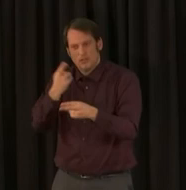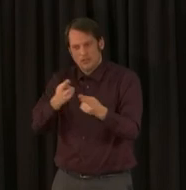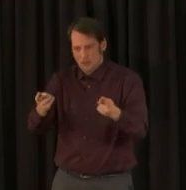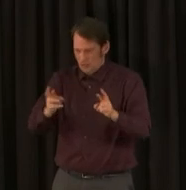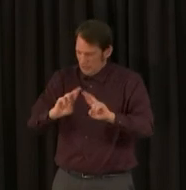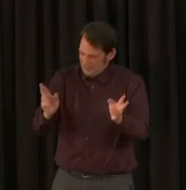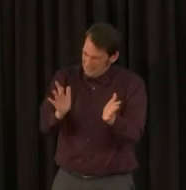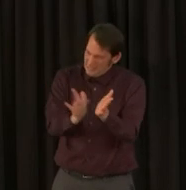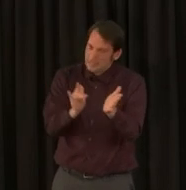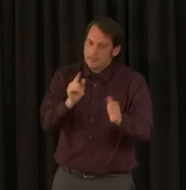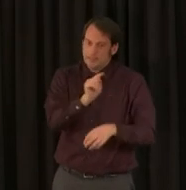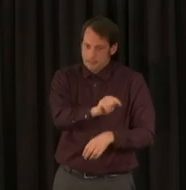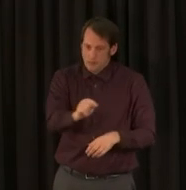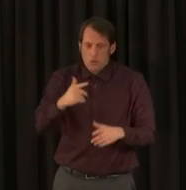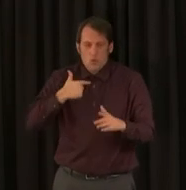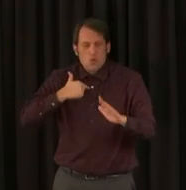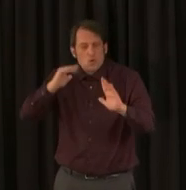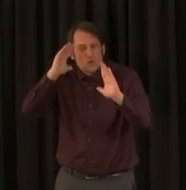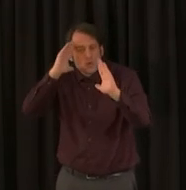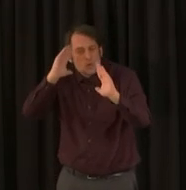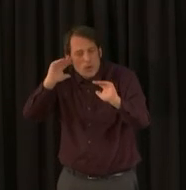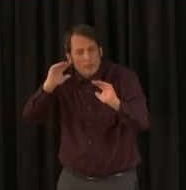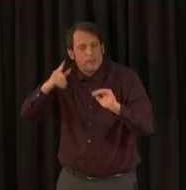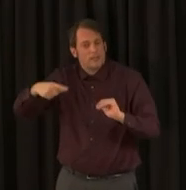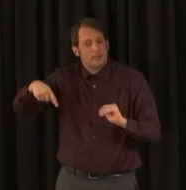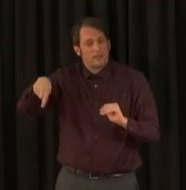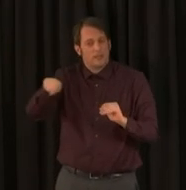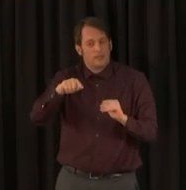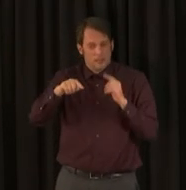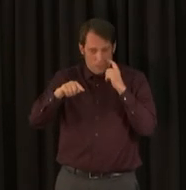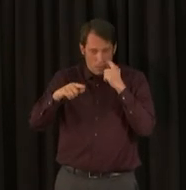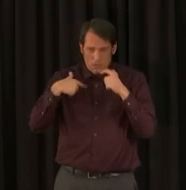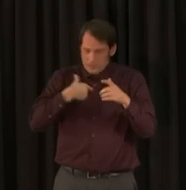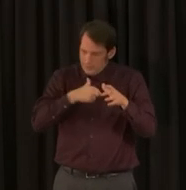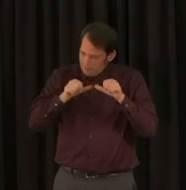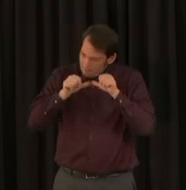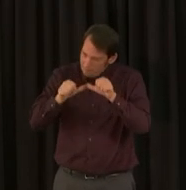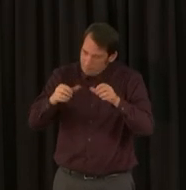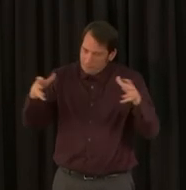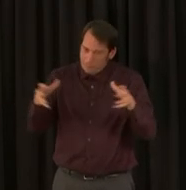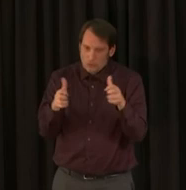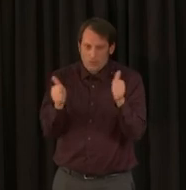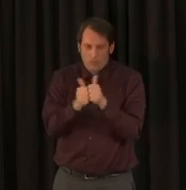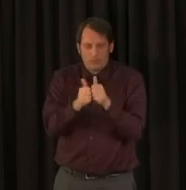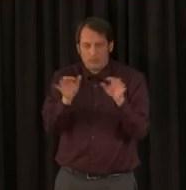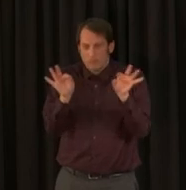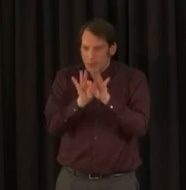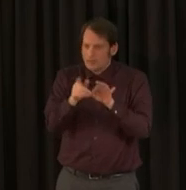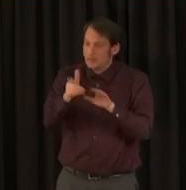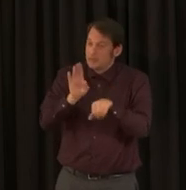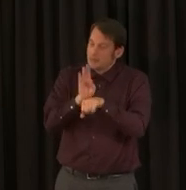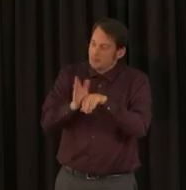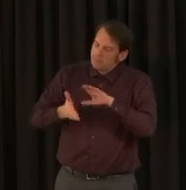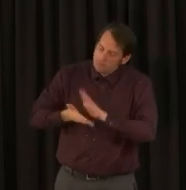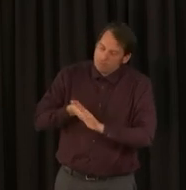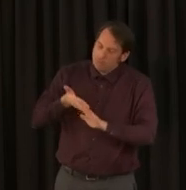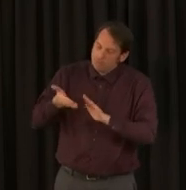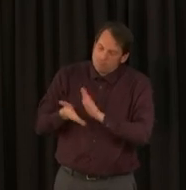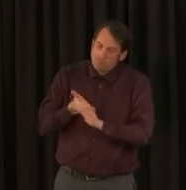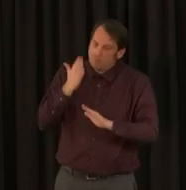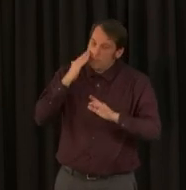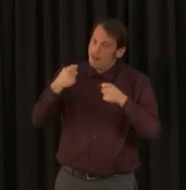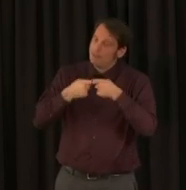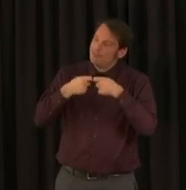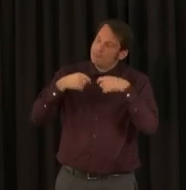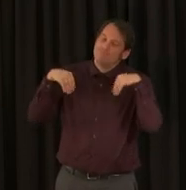discussed today. And hopefully we can all get through this and keep our lights on and take the boards off, and